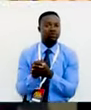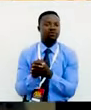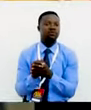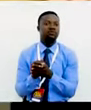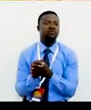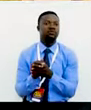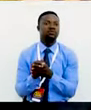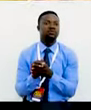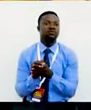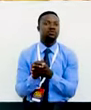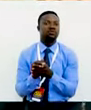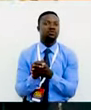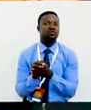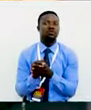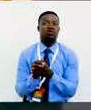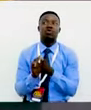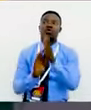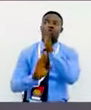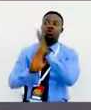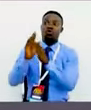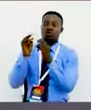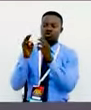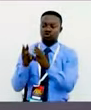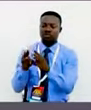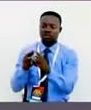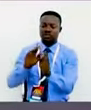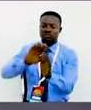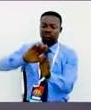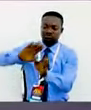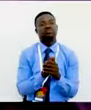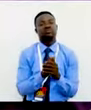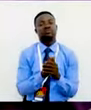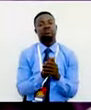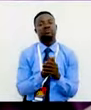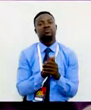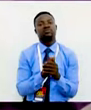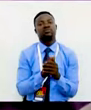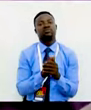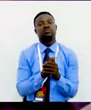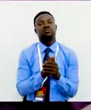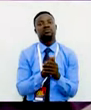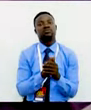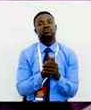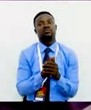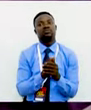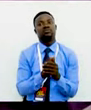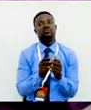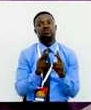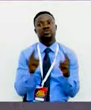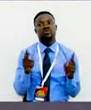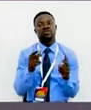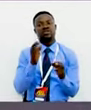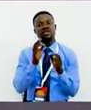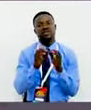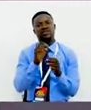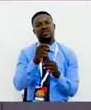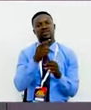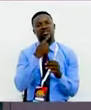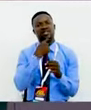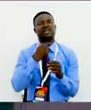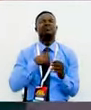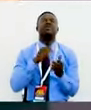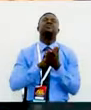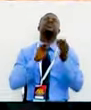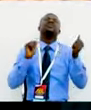Rejecting God and his way and taking to his own way. So if you come and you say, I believe, and yet you are